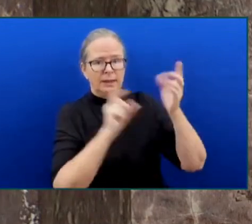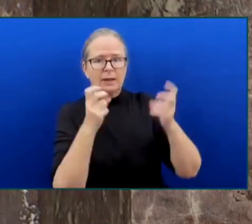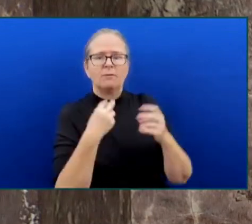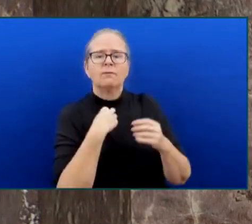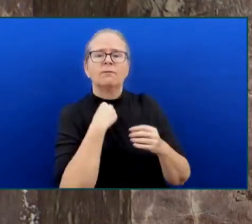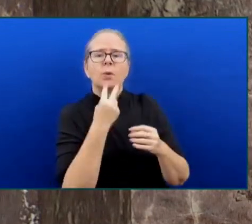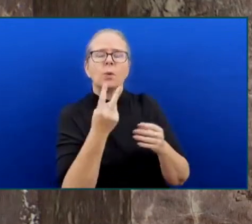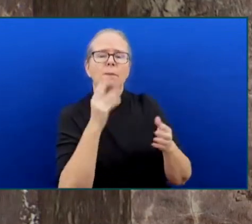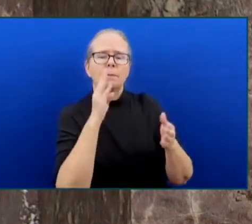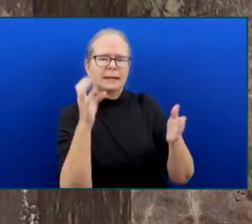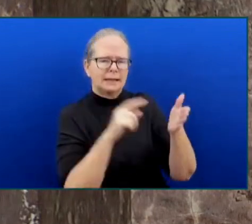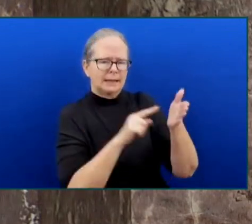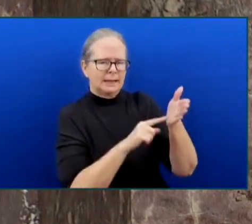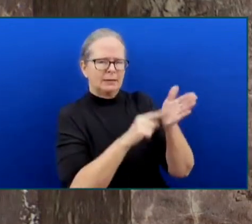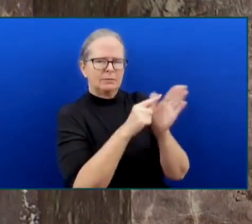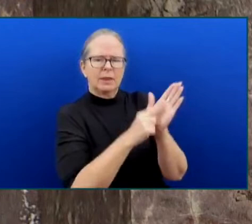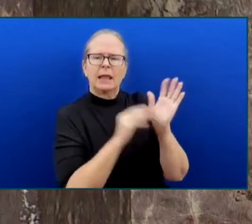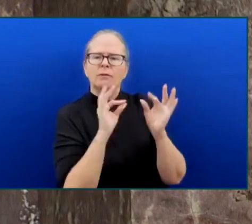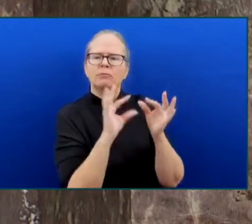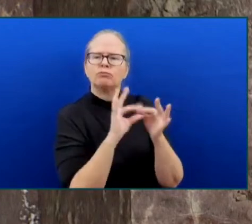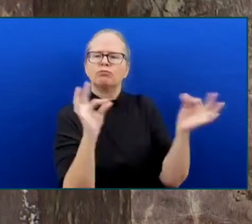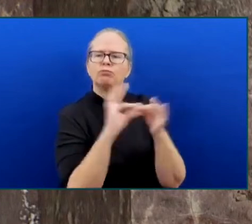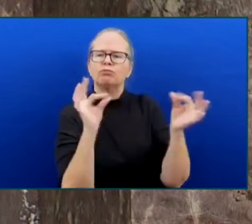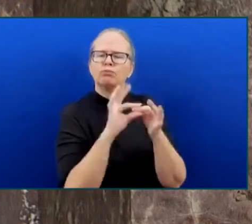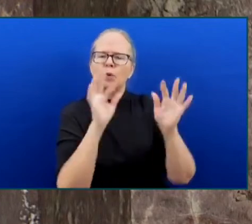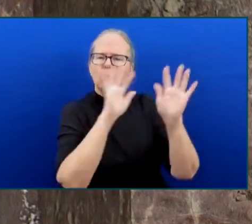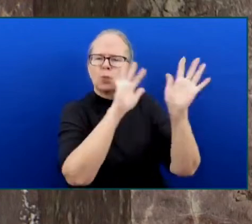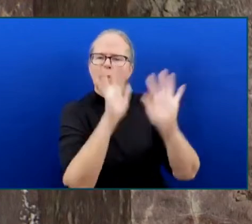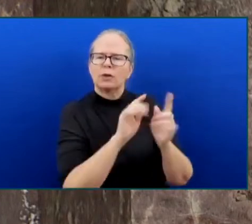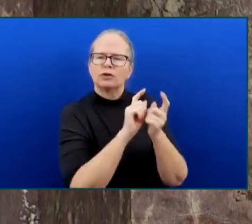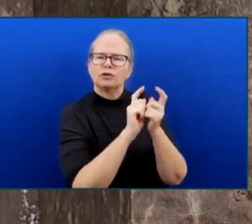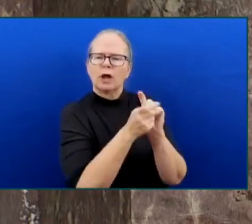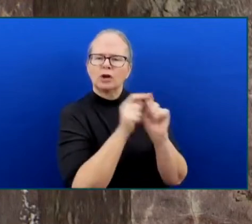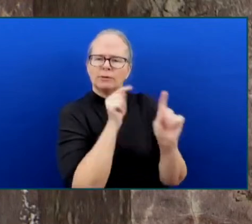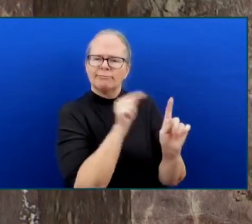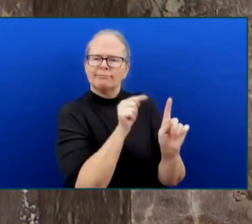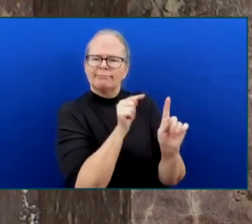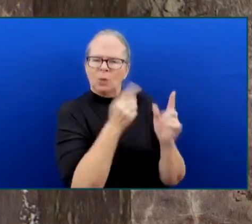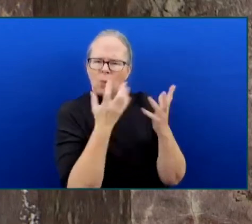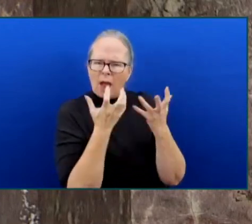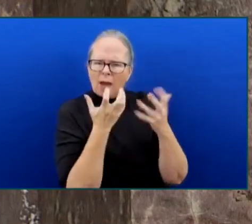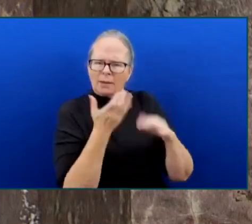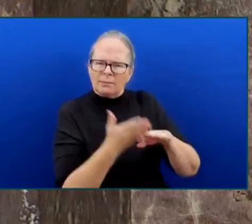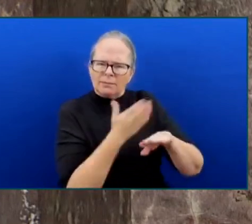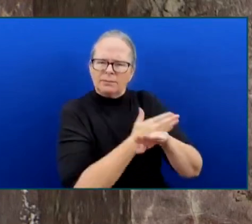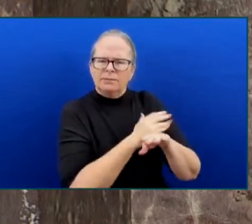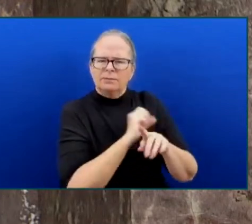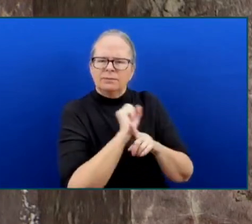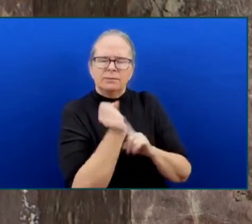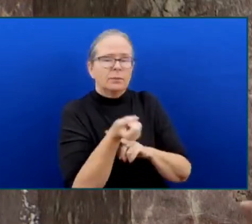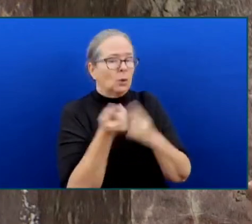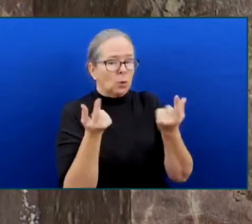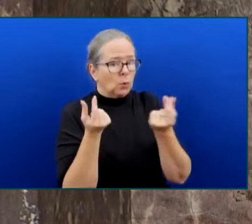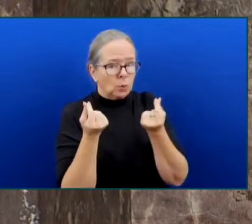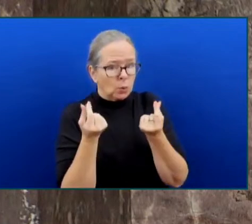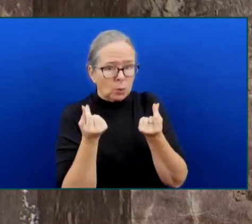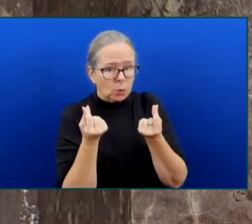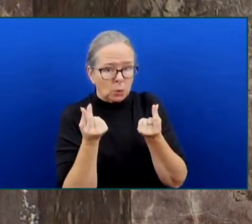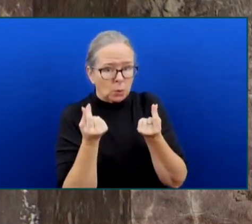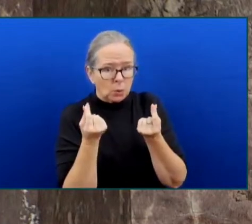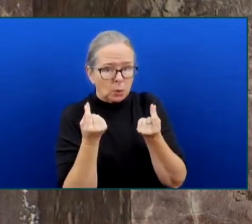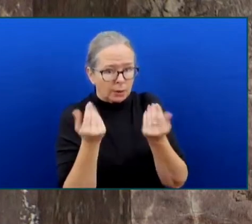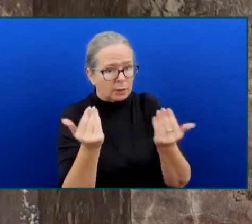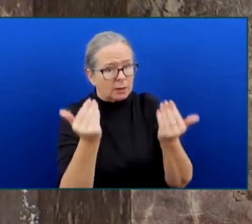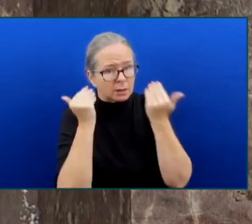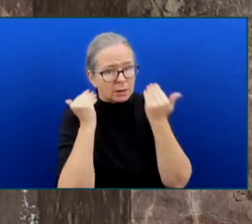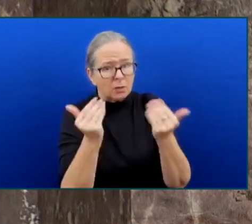climate change and you genuinely want to do something about it, pricing carbon is absolutely the right thing to do. He didn't end there. He went